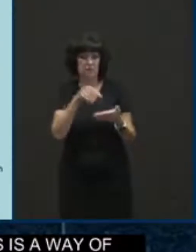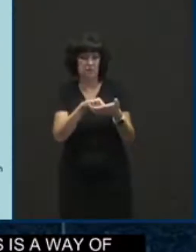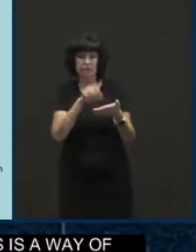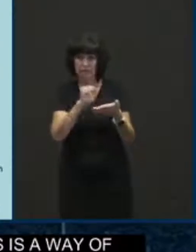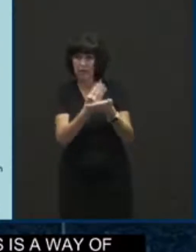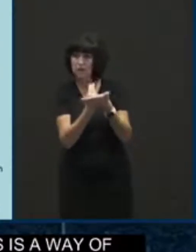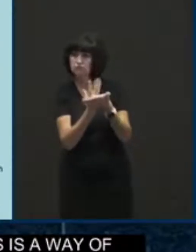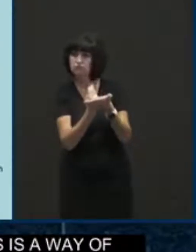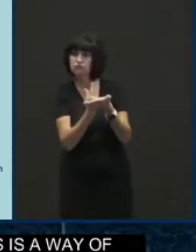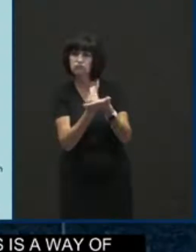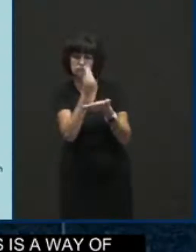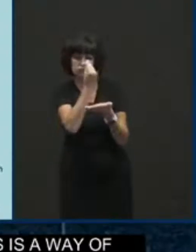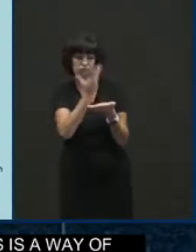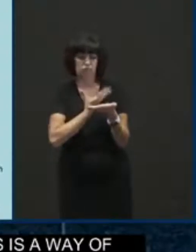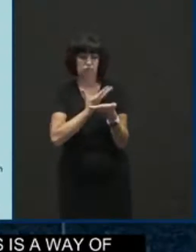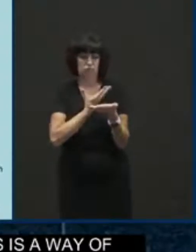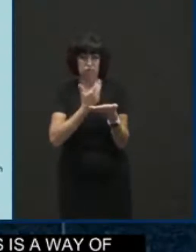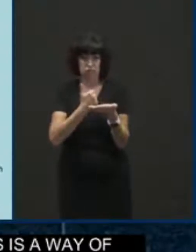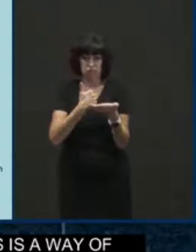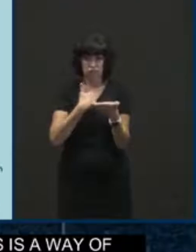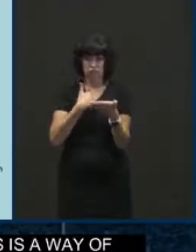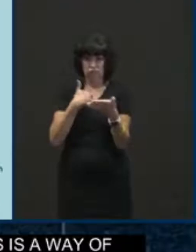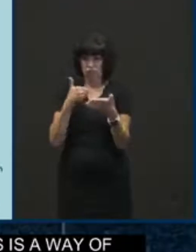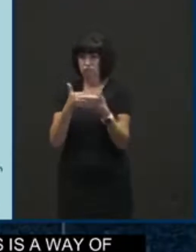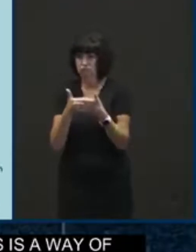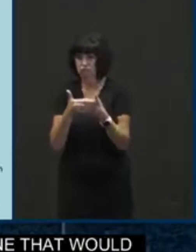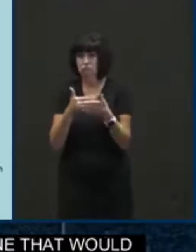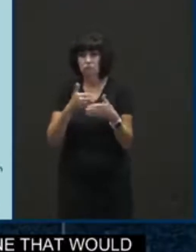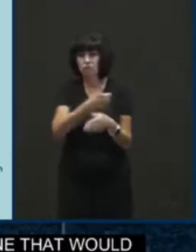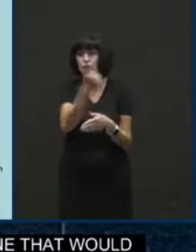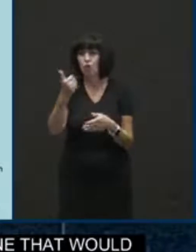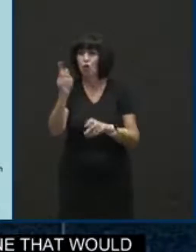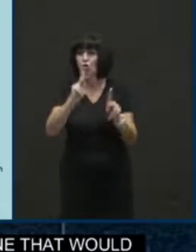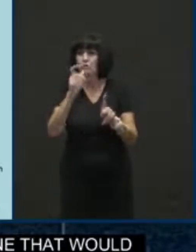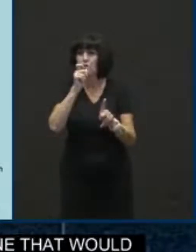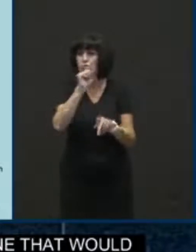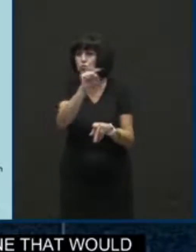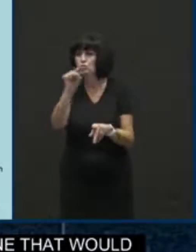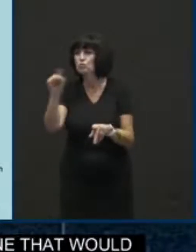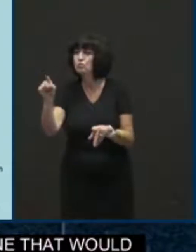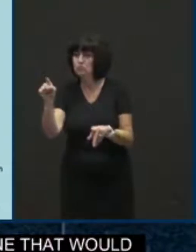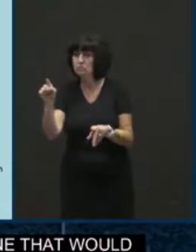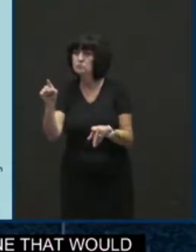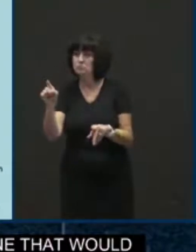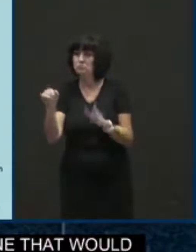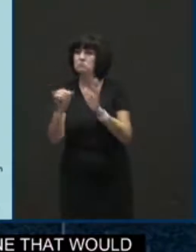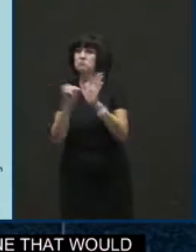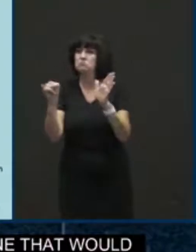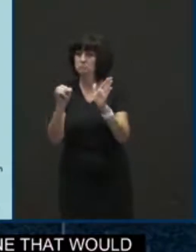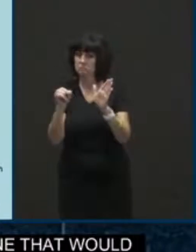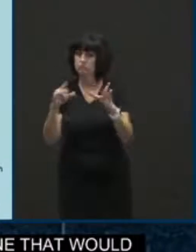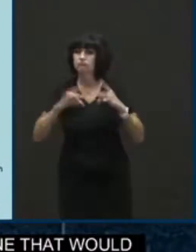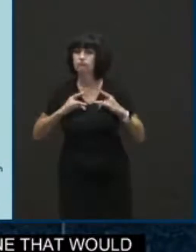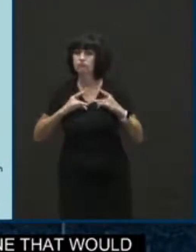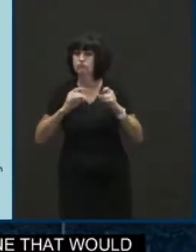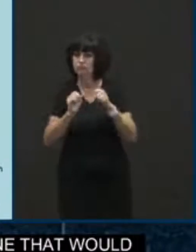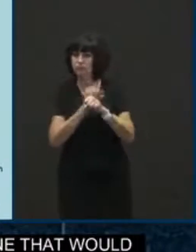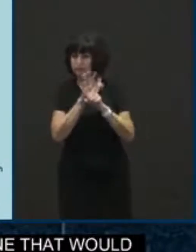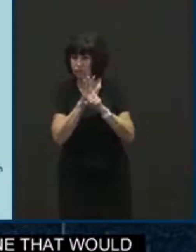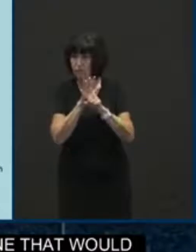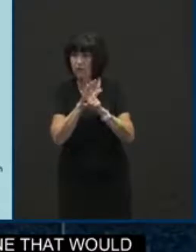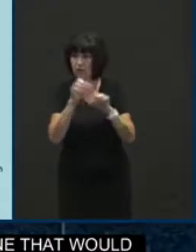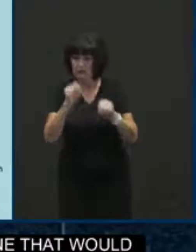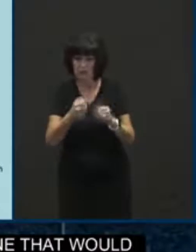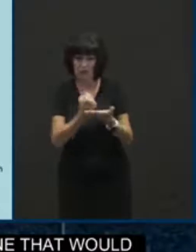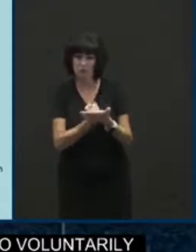who voluntarily acknowledges that they tested positive through contact tracing, and alert will be sent